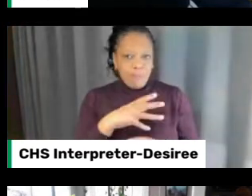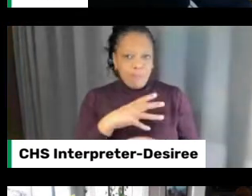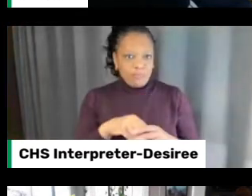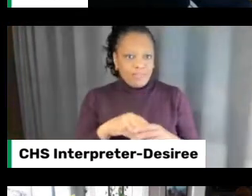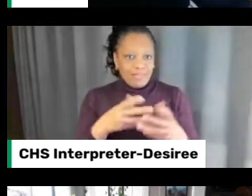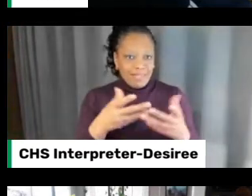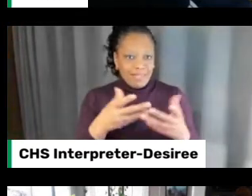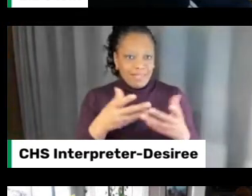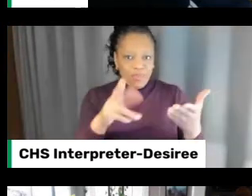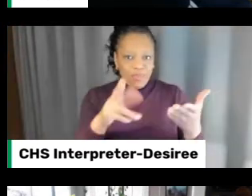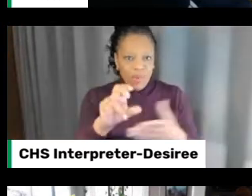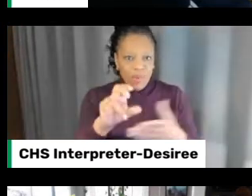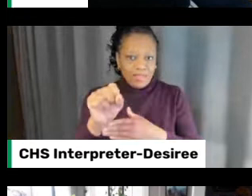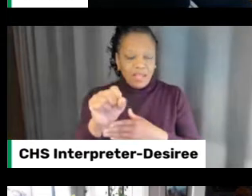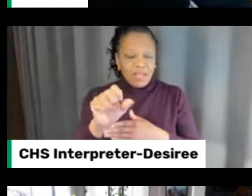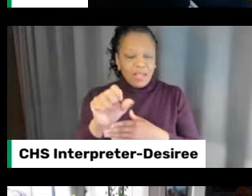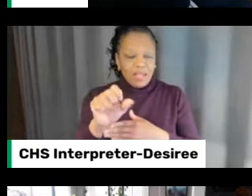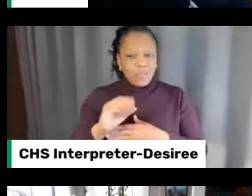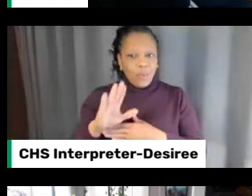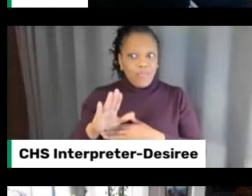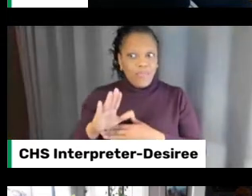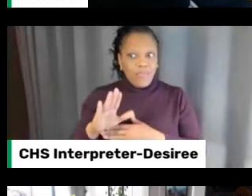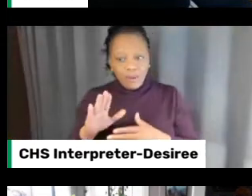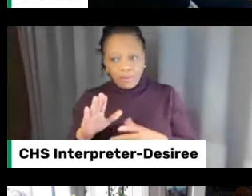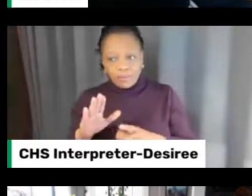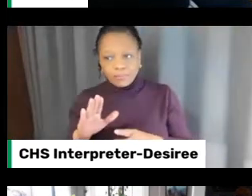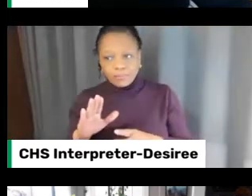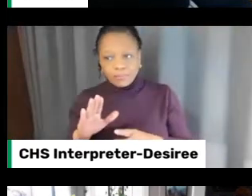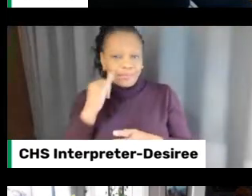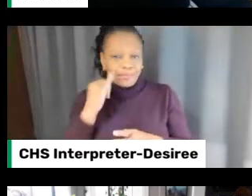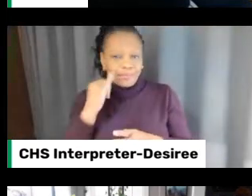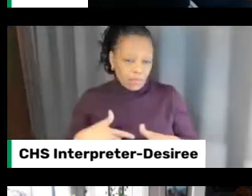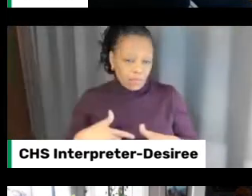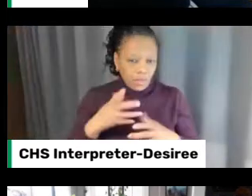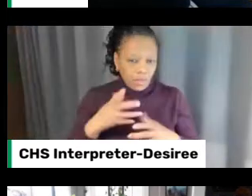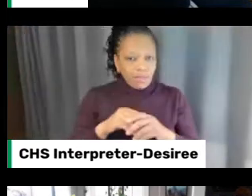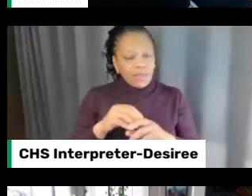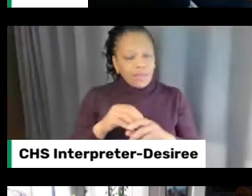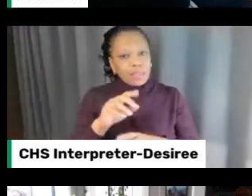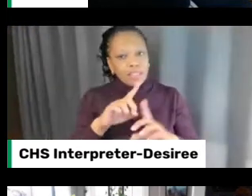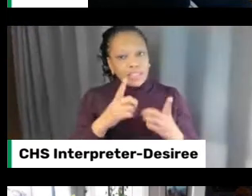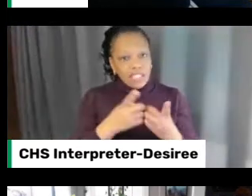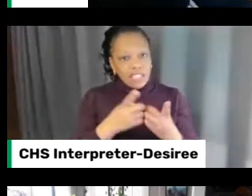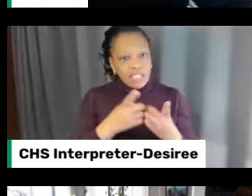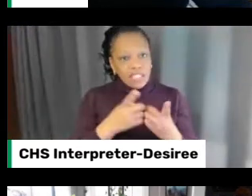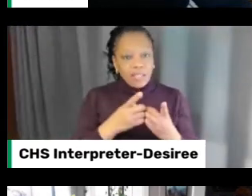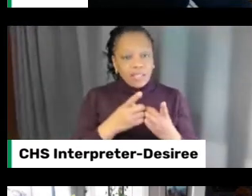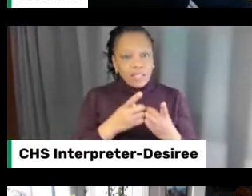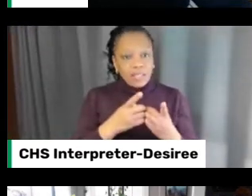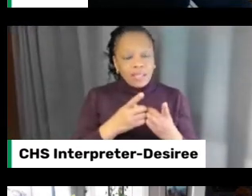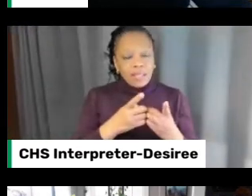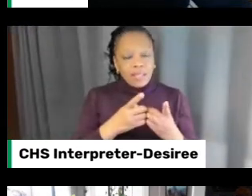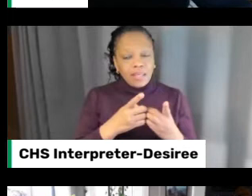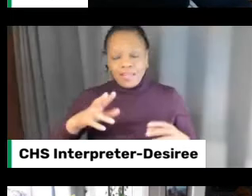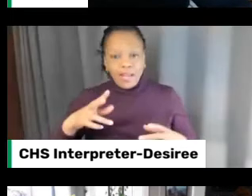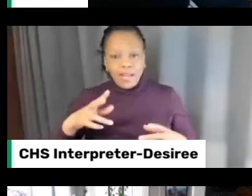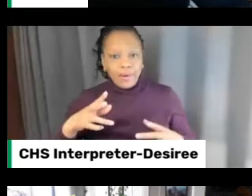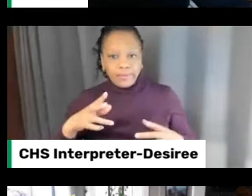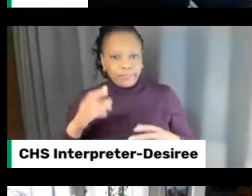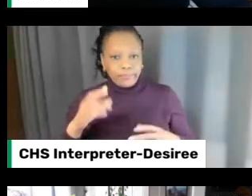is much less powerful than if you live in one of these districts where we have a member on the Agriculture Committee. So